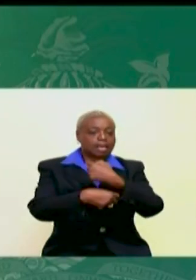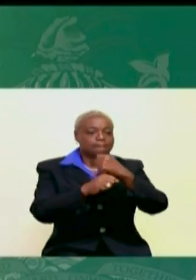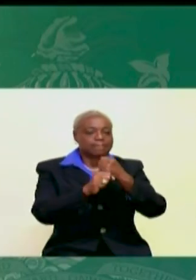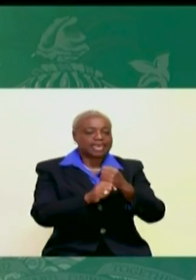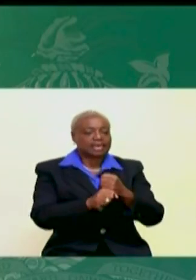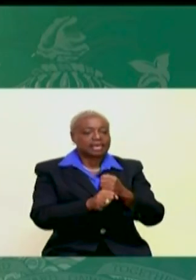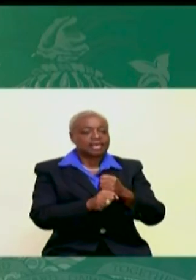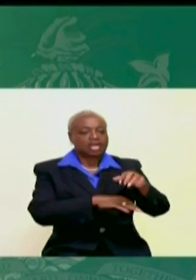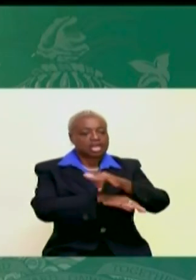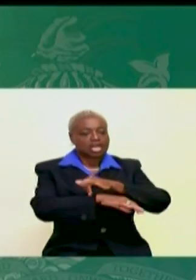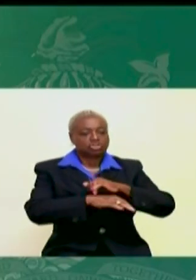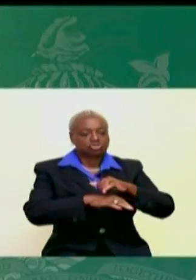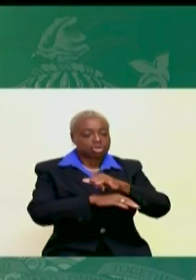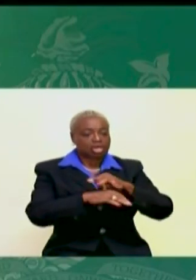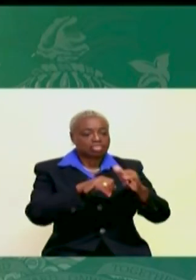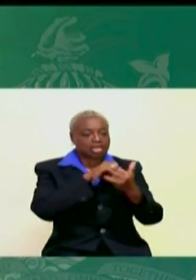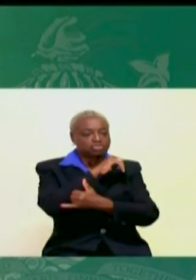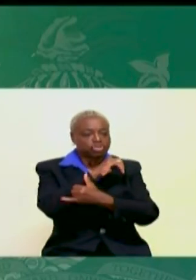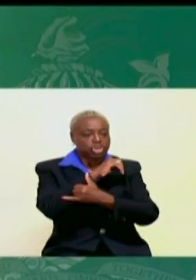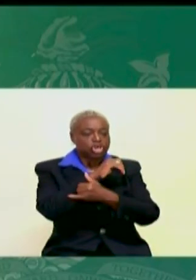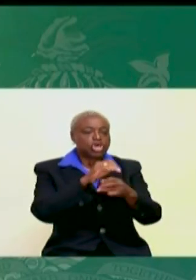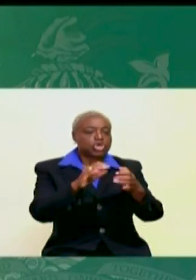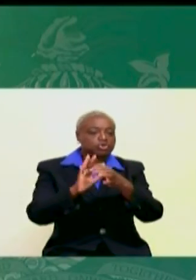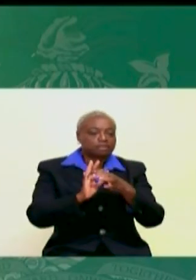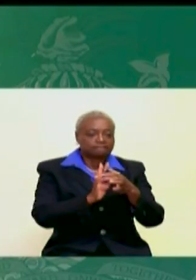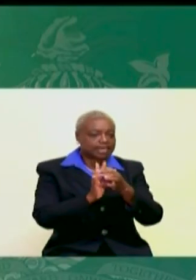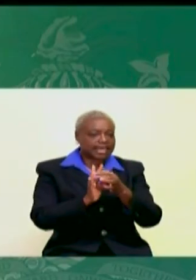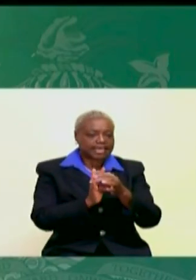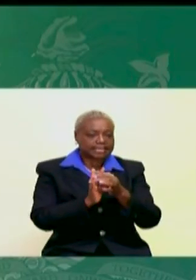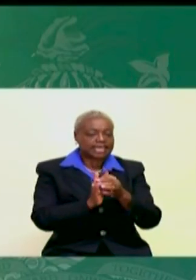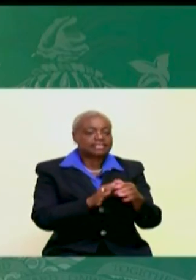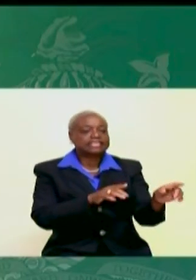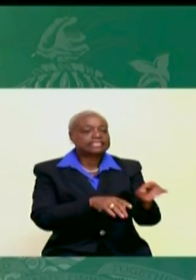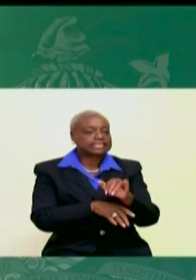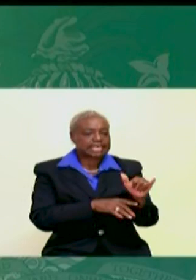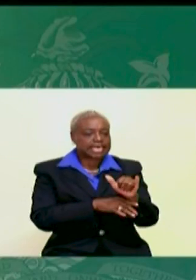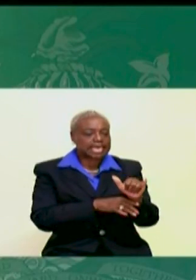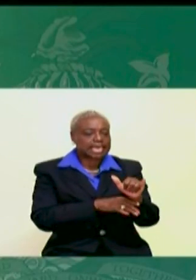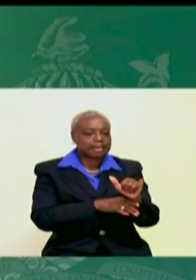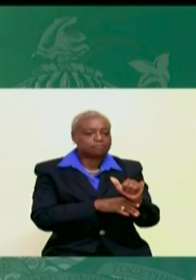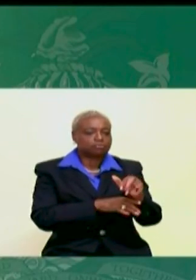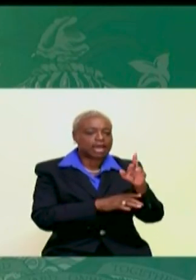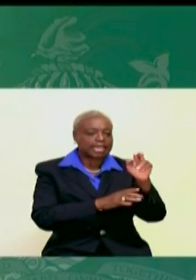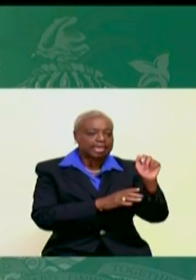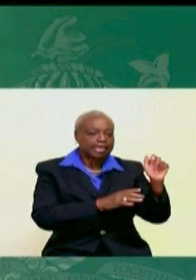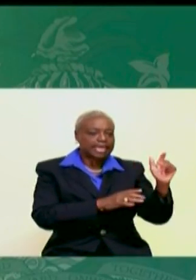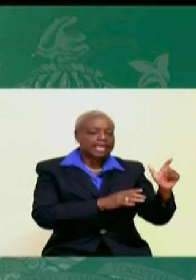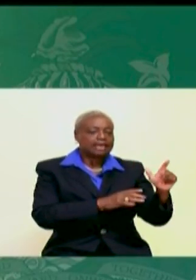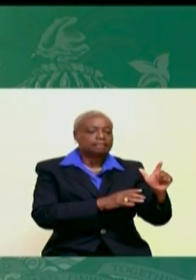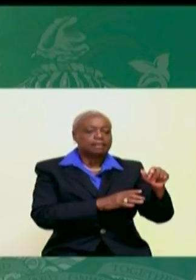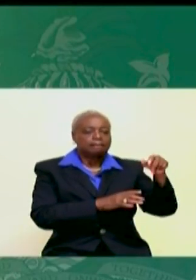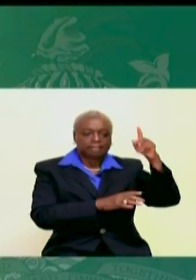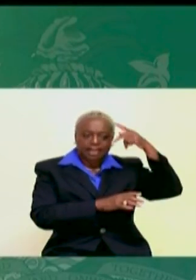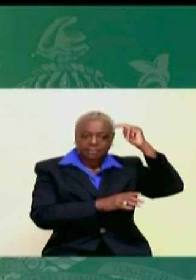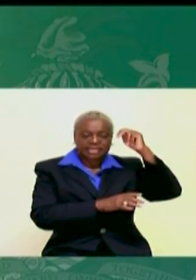and powerful nation. At the same rally, Prime Minister Pinley told the gathering that one of the benefits of independence was the